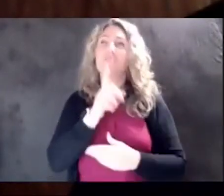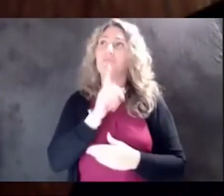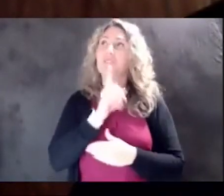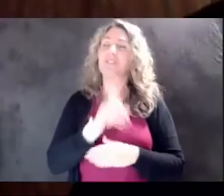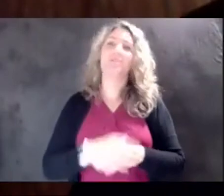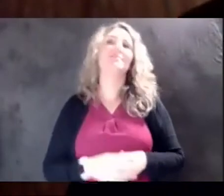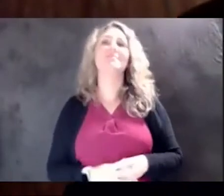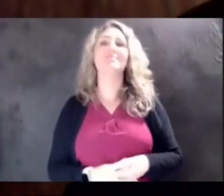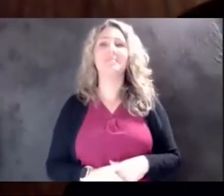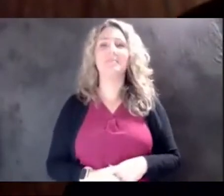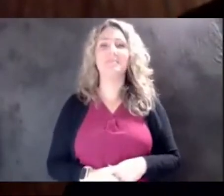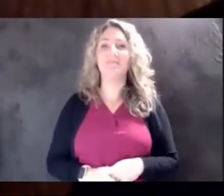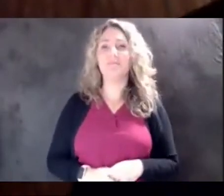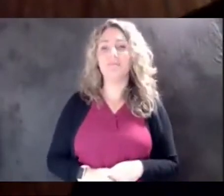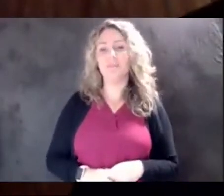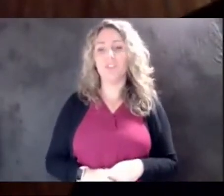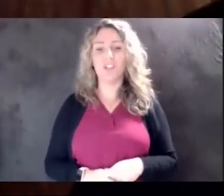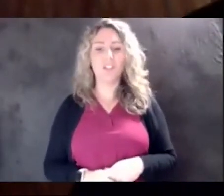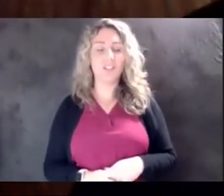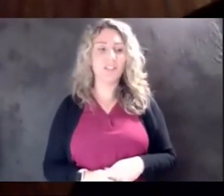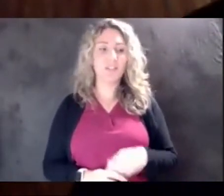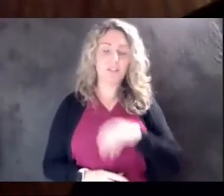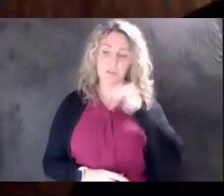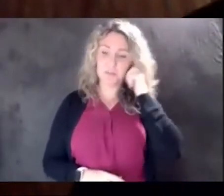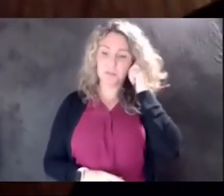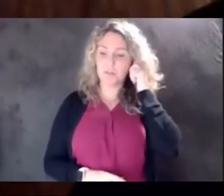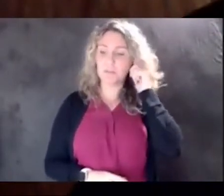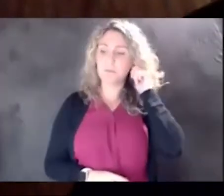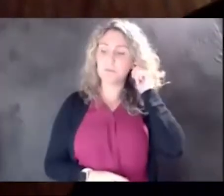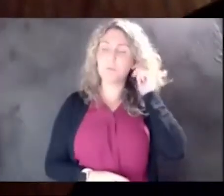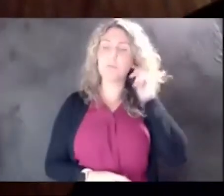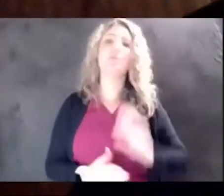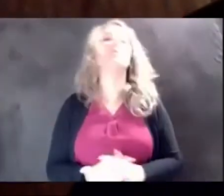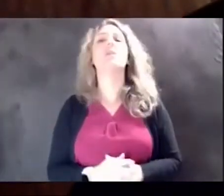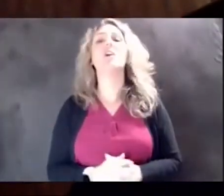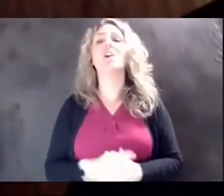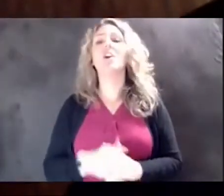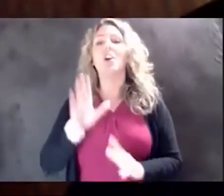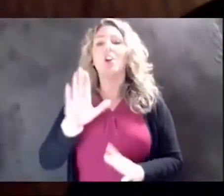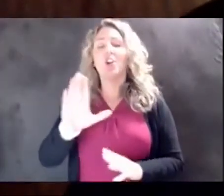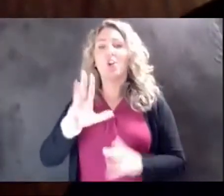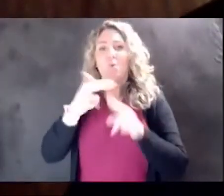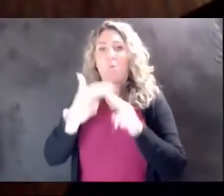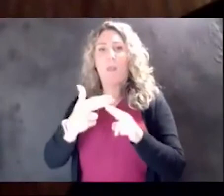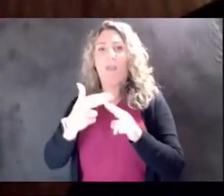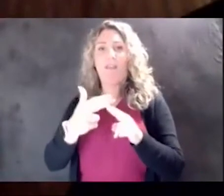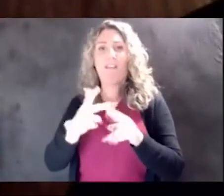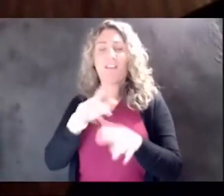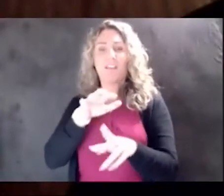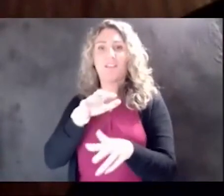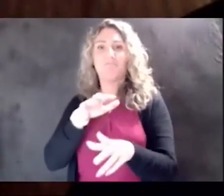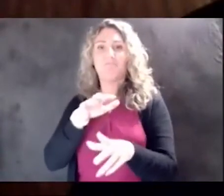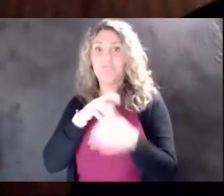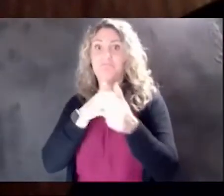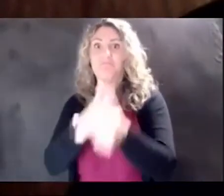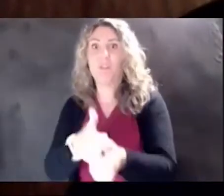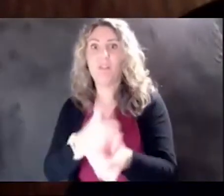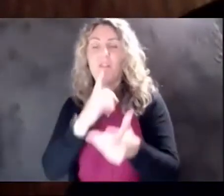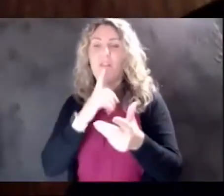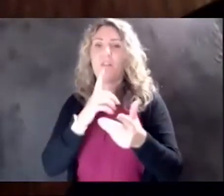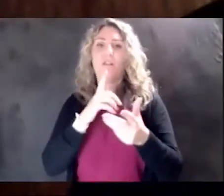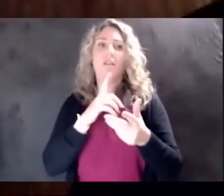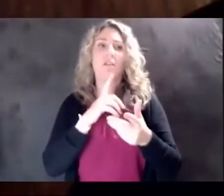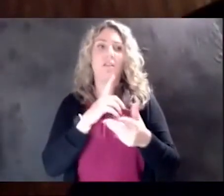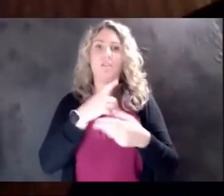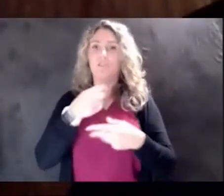really attacked her weight, and so she's making all